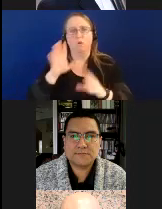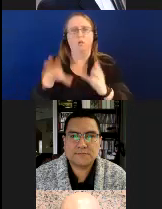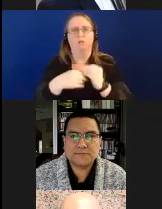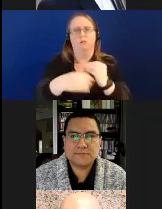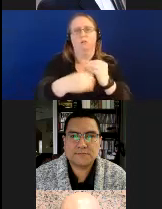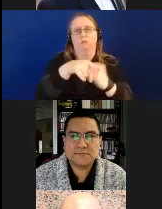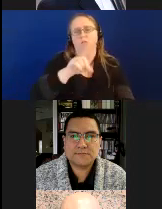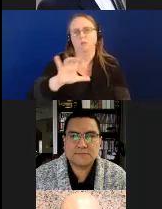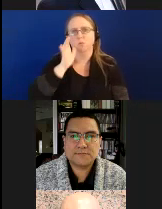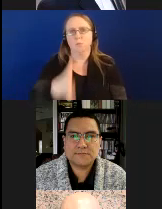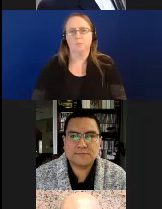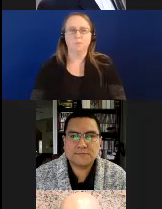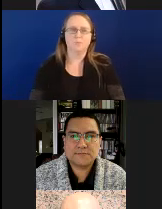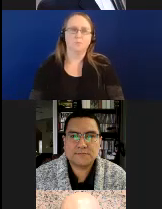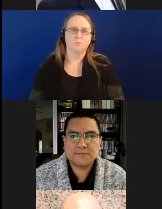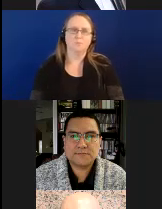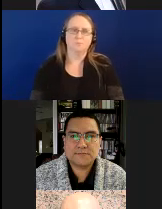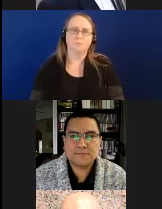document.